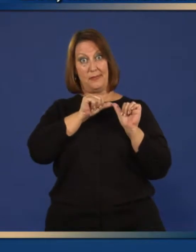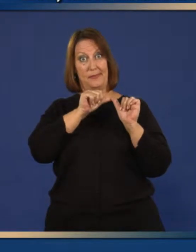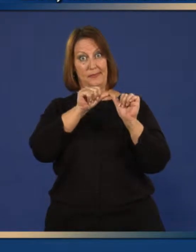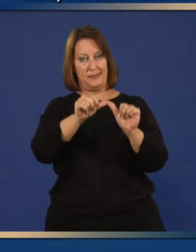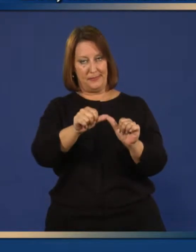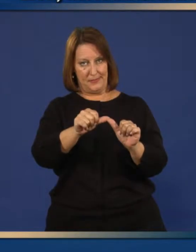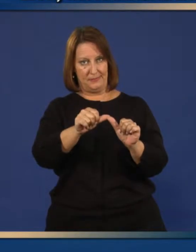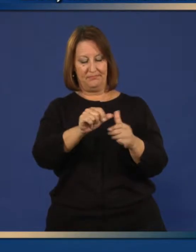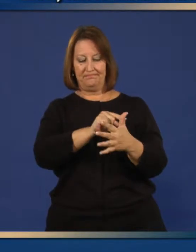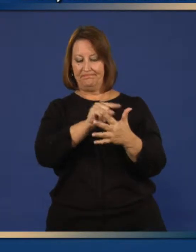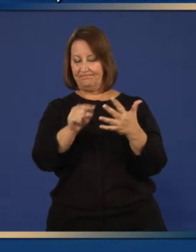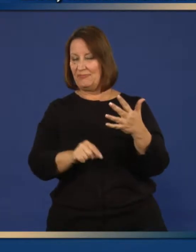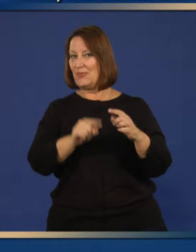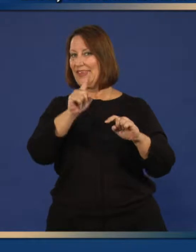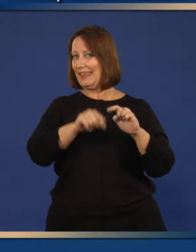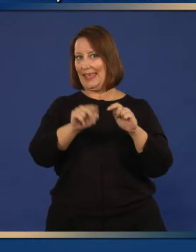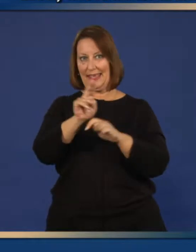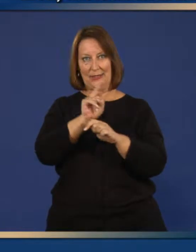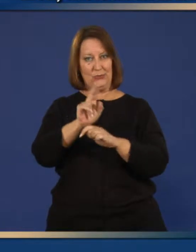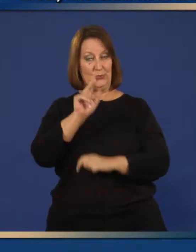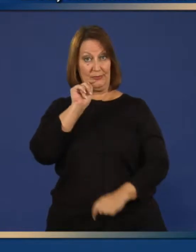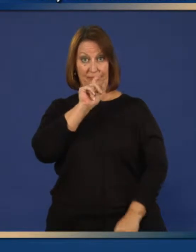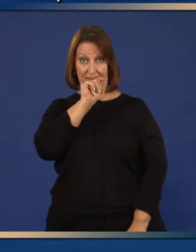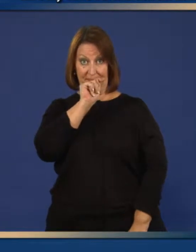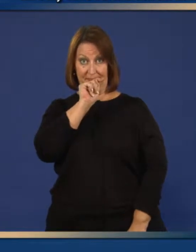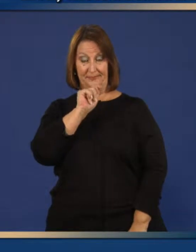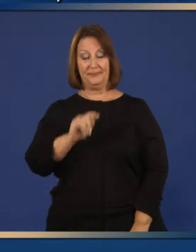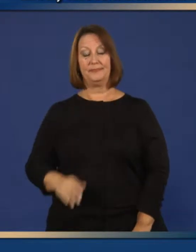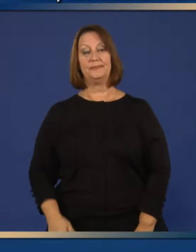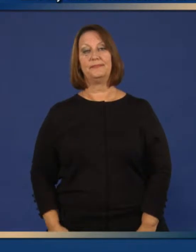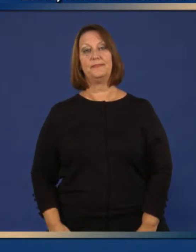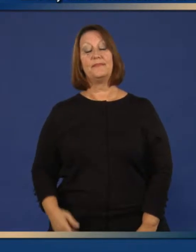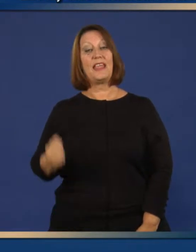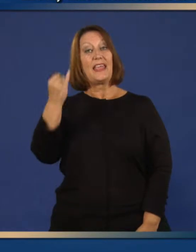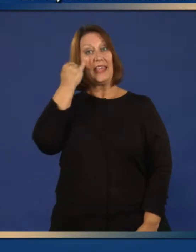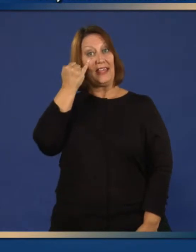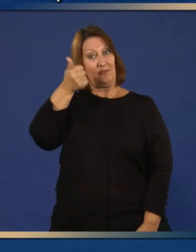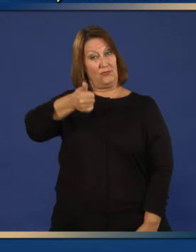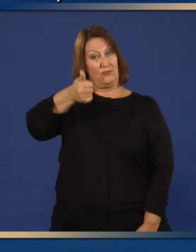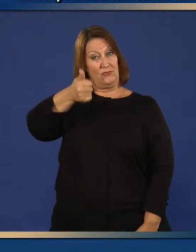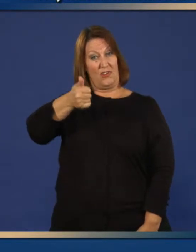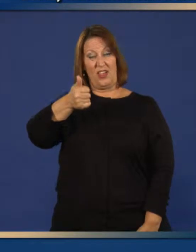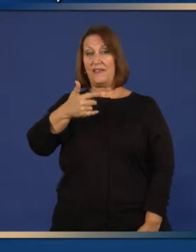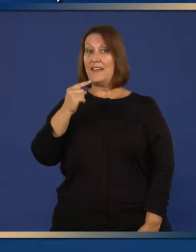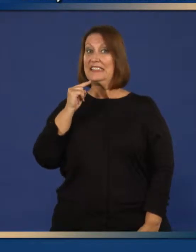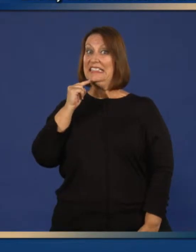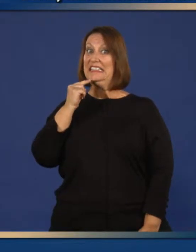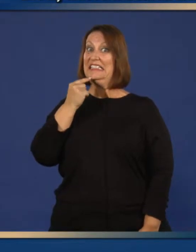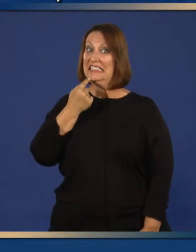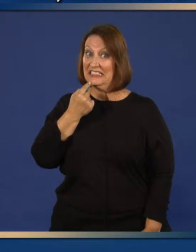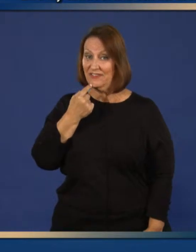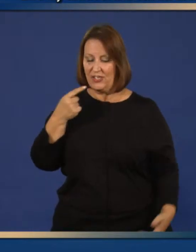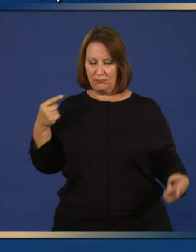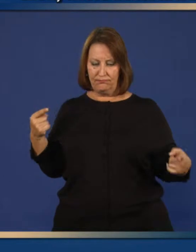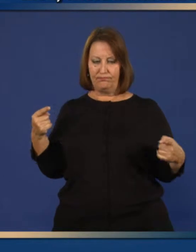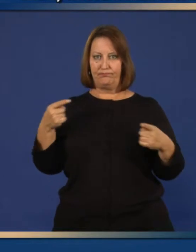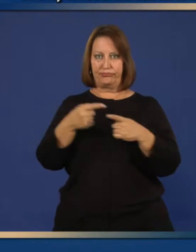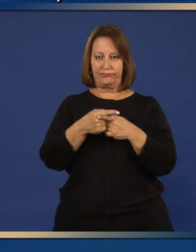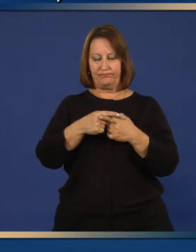Tell your healthcare provider if you have any severe, life-threatening allergies.